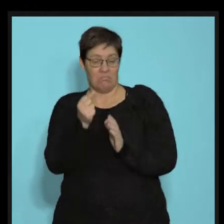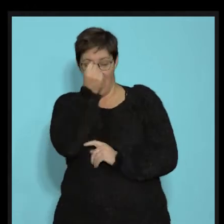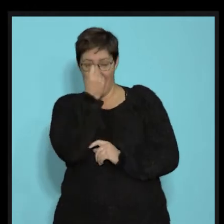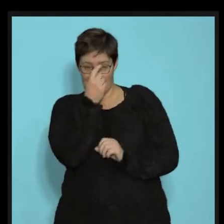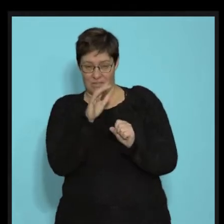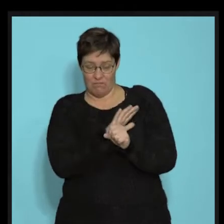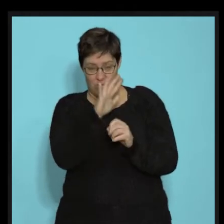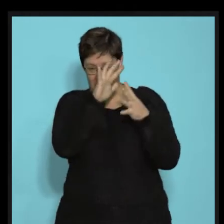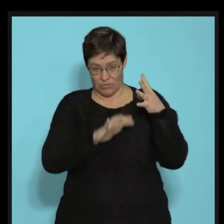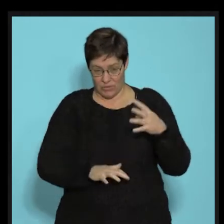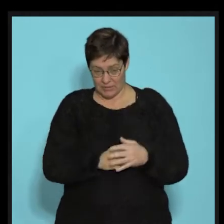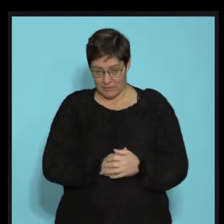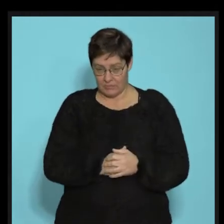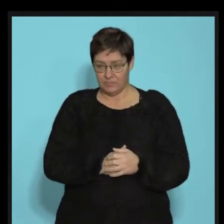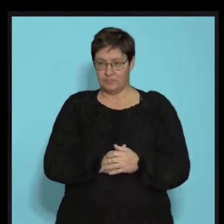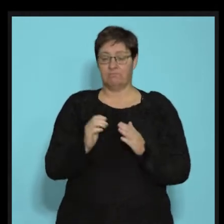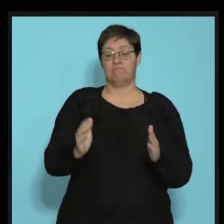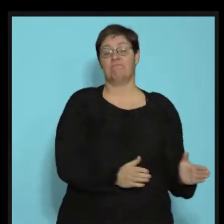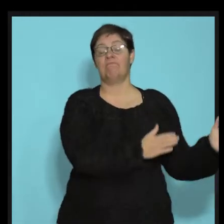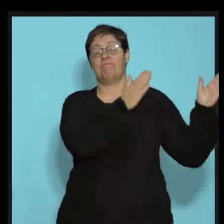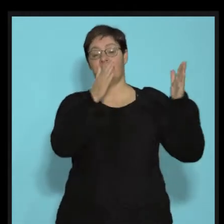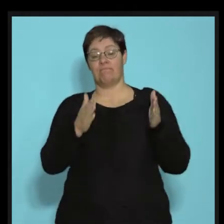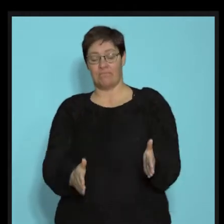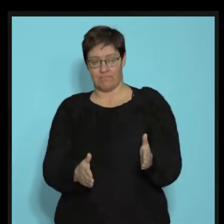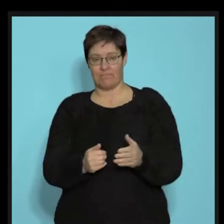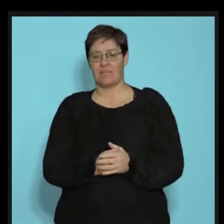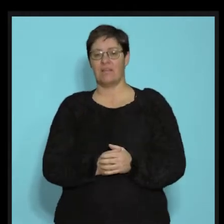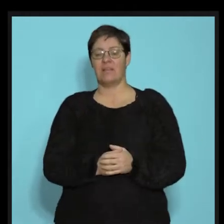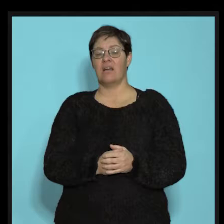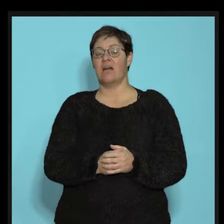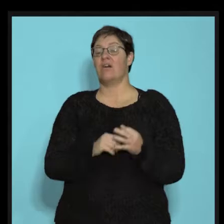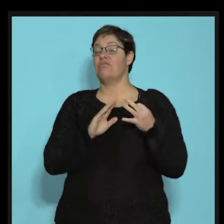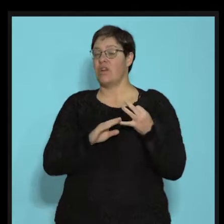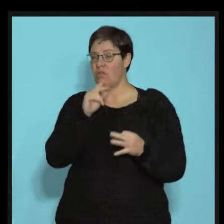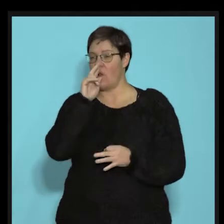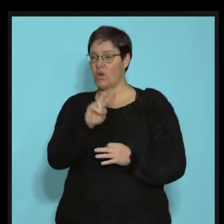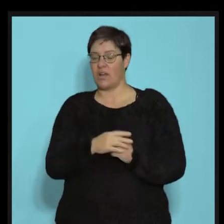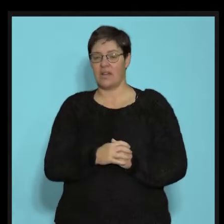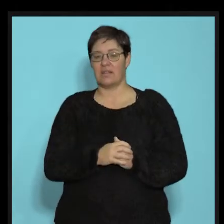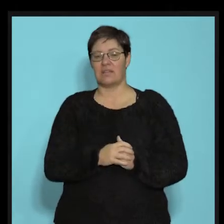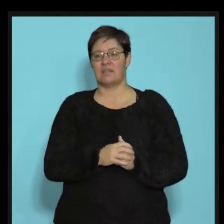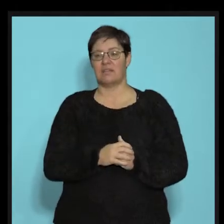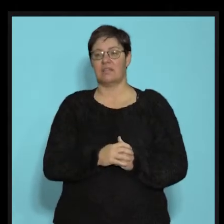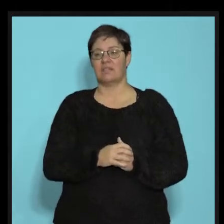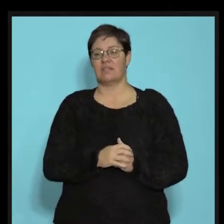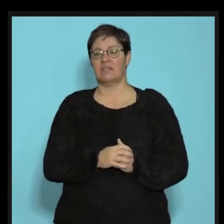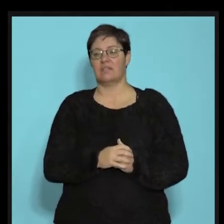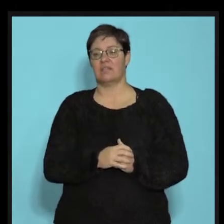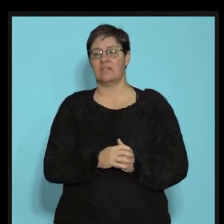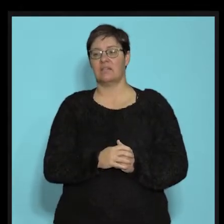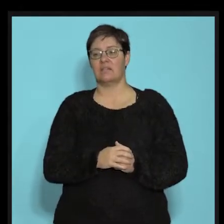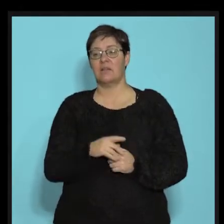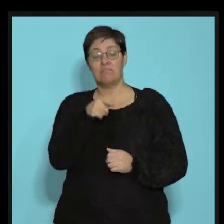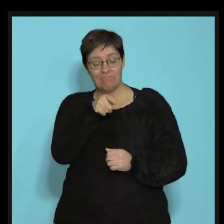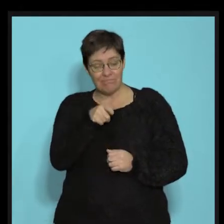we understand the story. Then we looked at, right, when we look at it, I say this is, we have